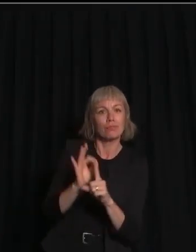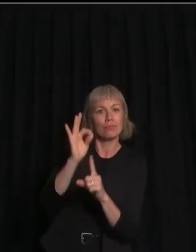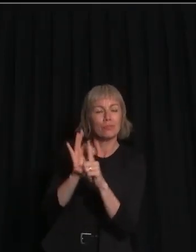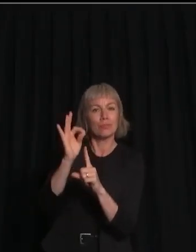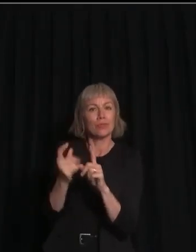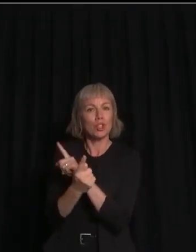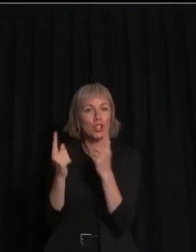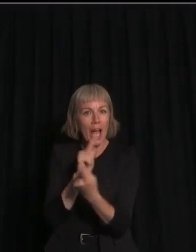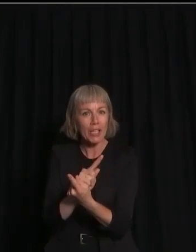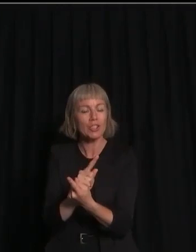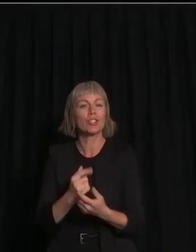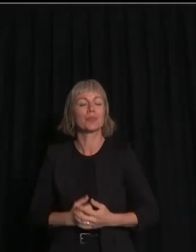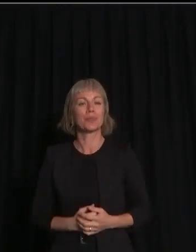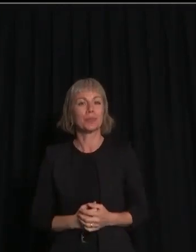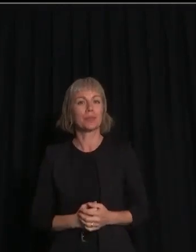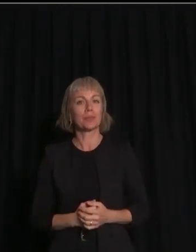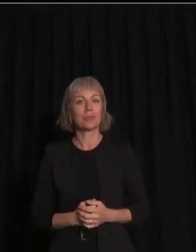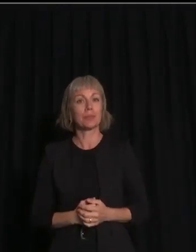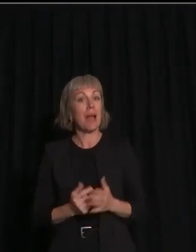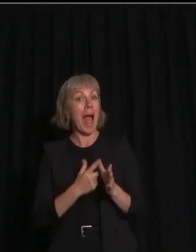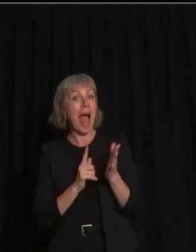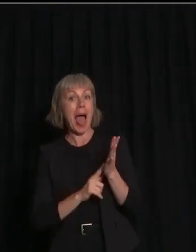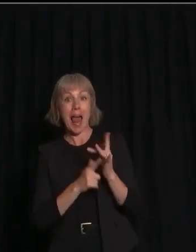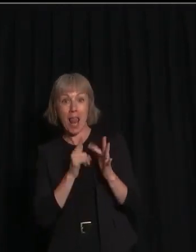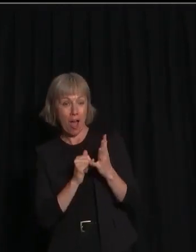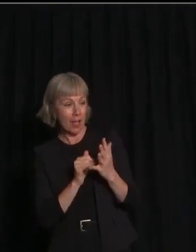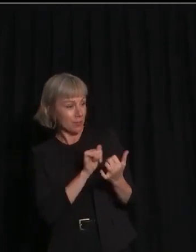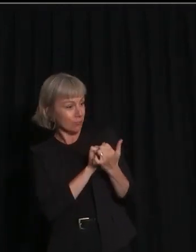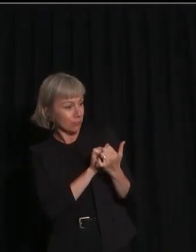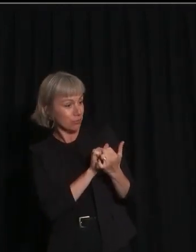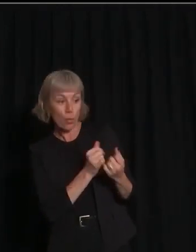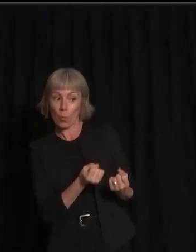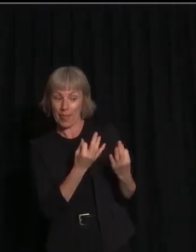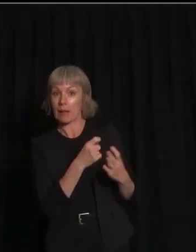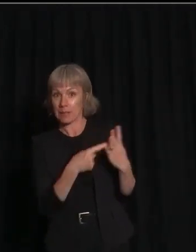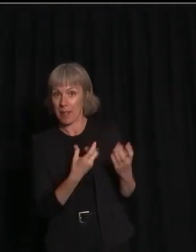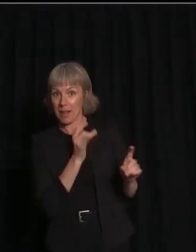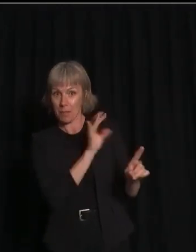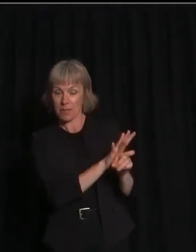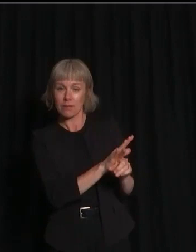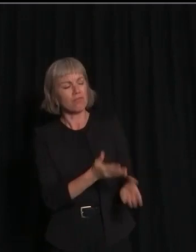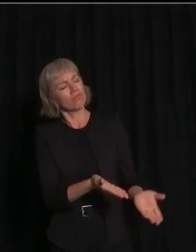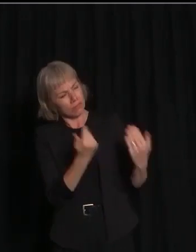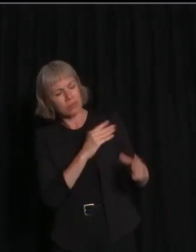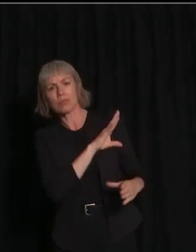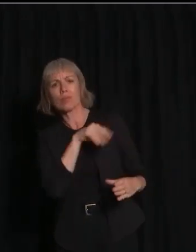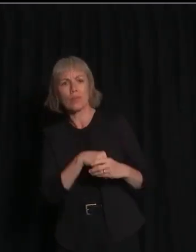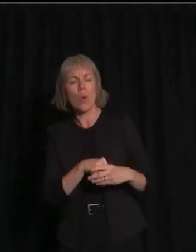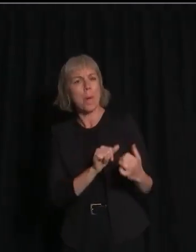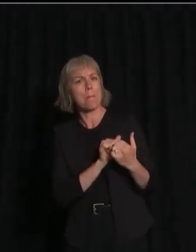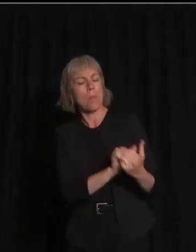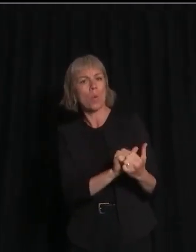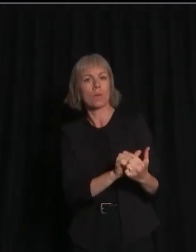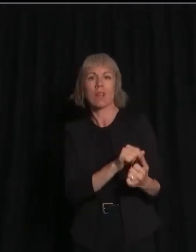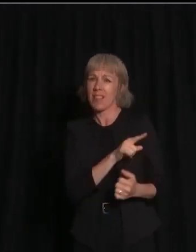exist, and then allies who don't have a disability, getting them to get on board, to go, hey,